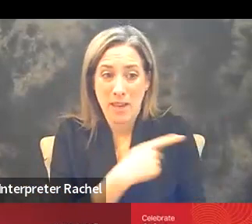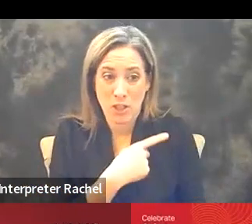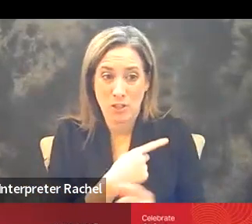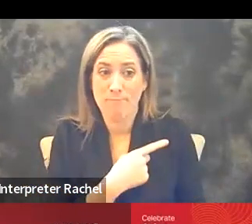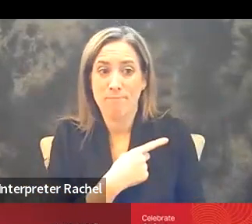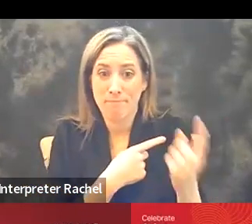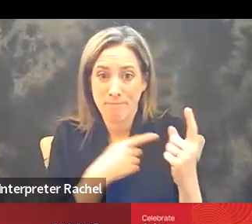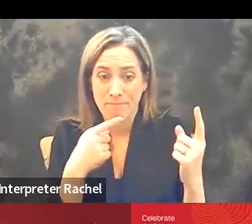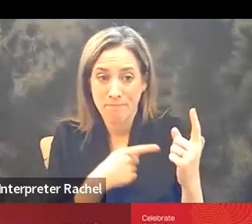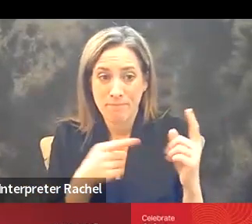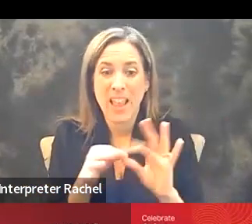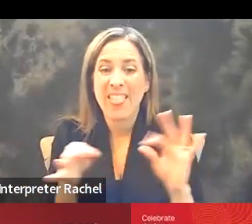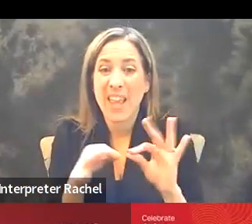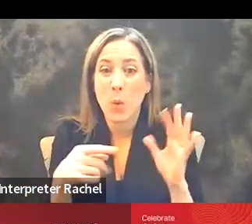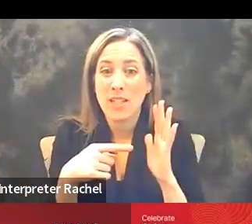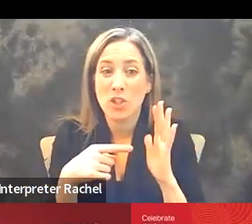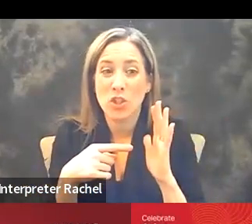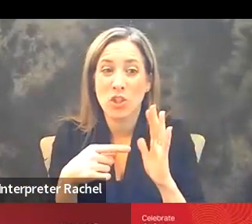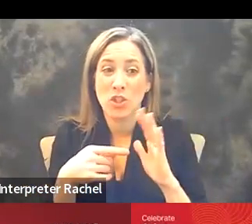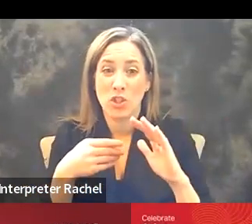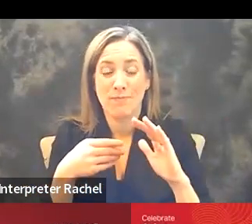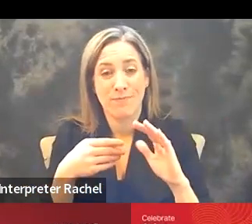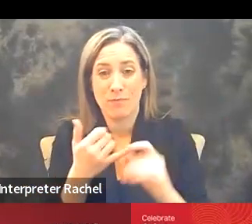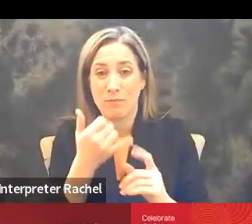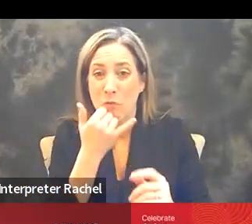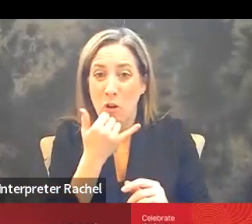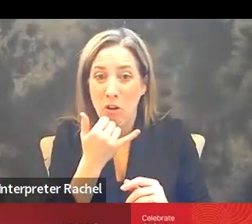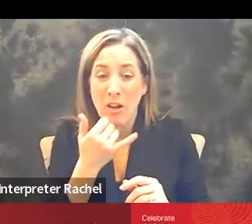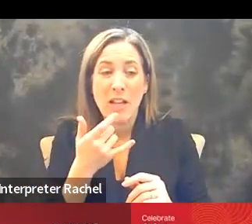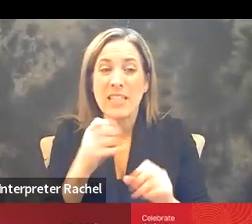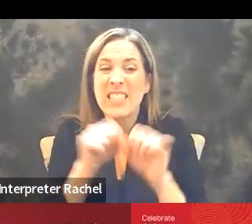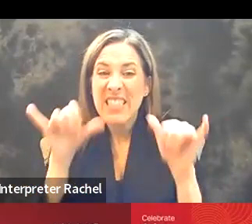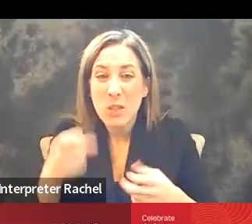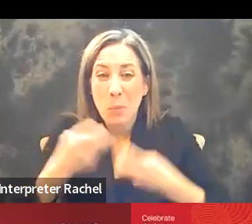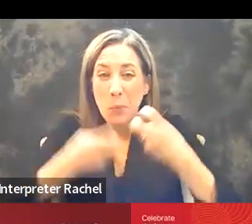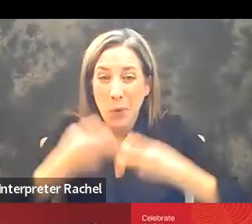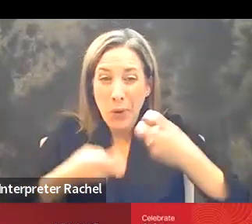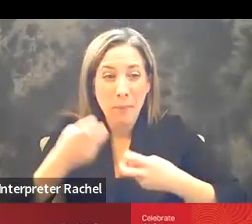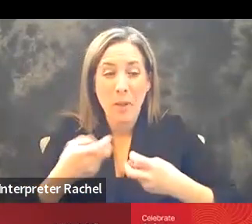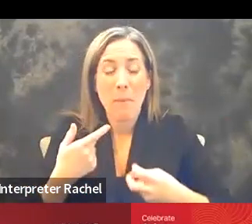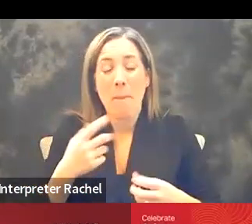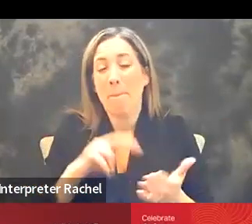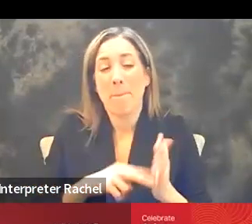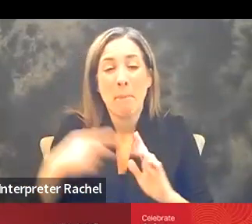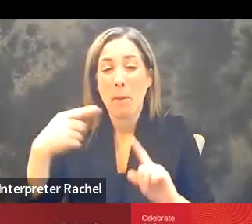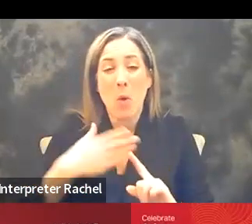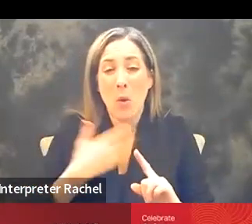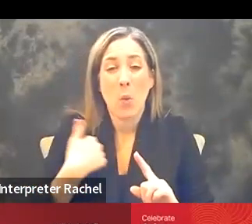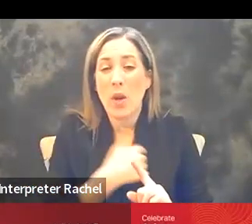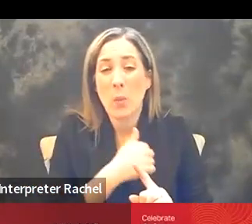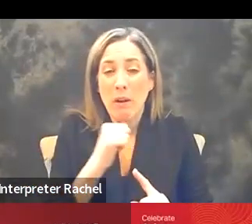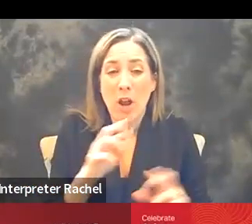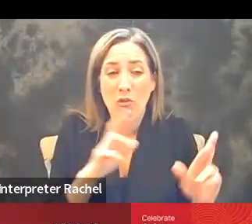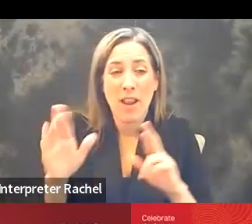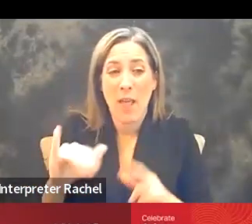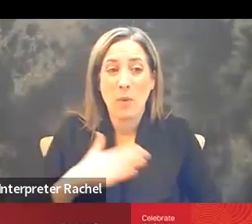language indicator was wrong. I mean, it was kind of a systems problem. So we weren't ready. We're not ready. So that was the